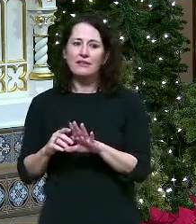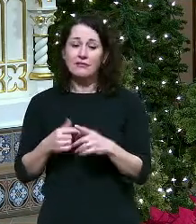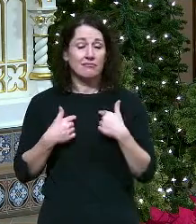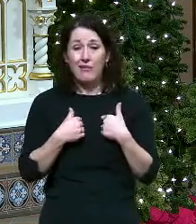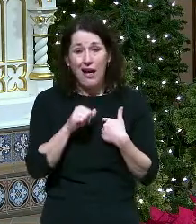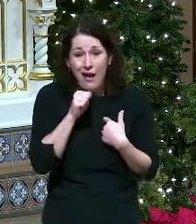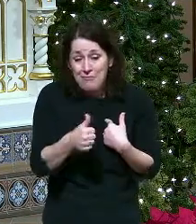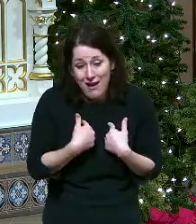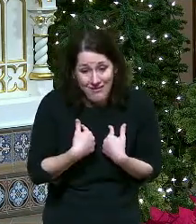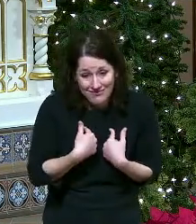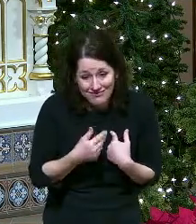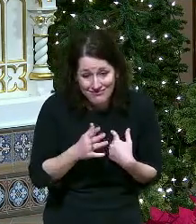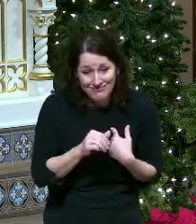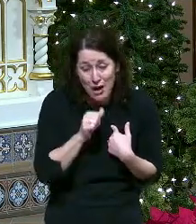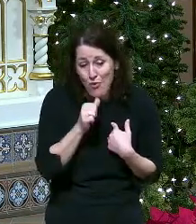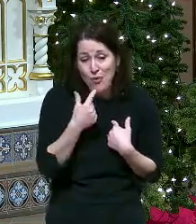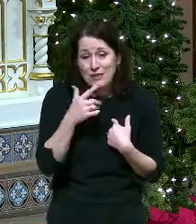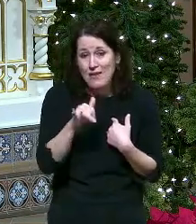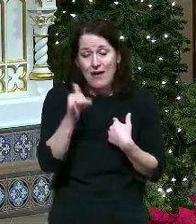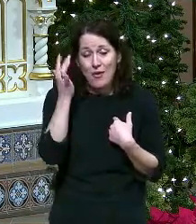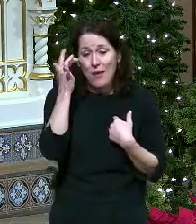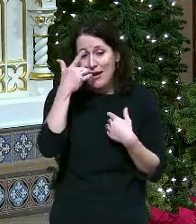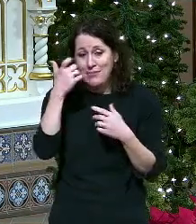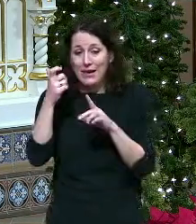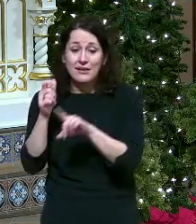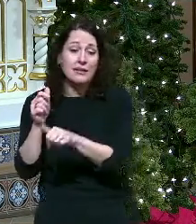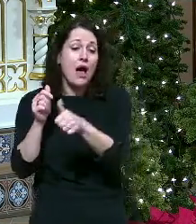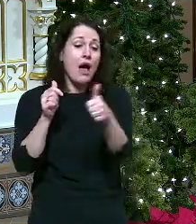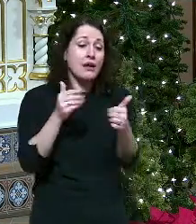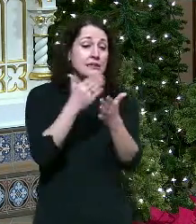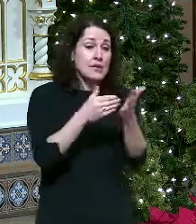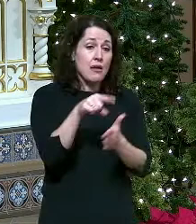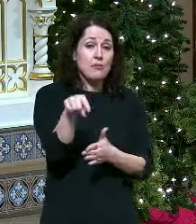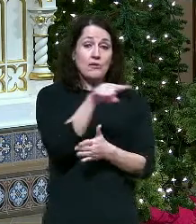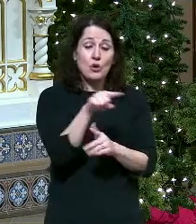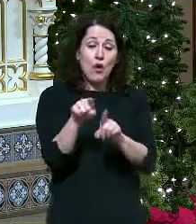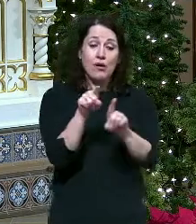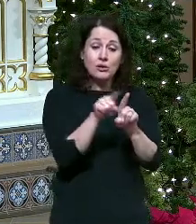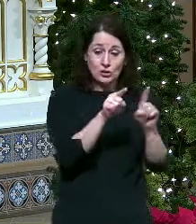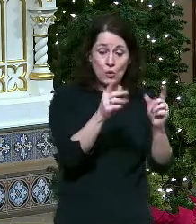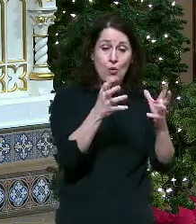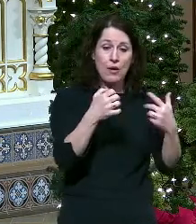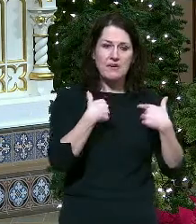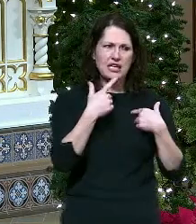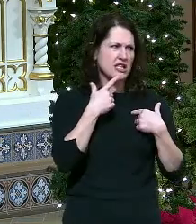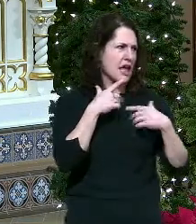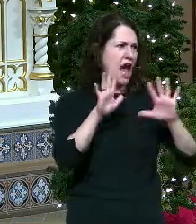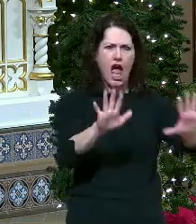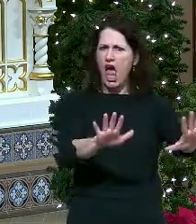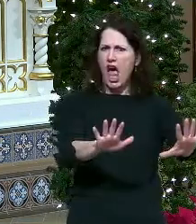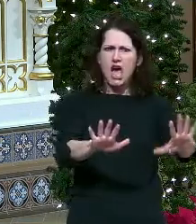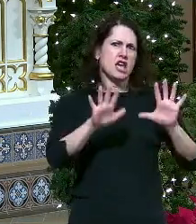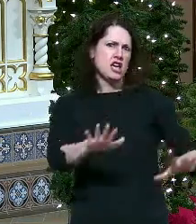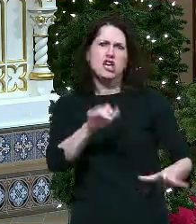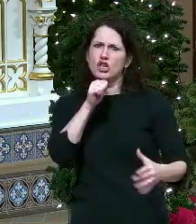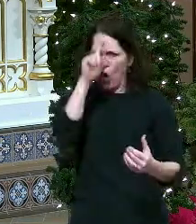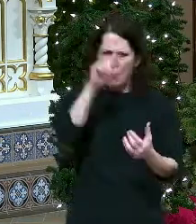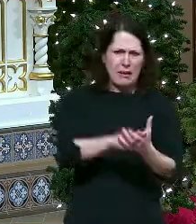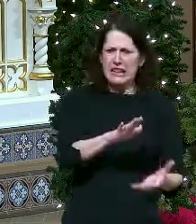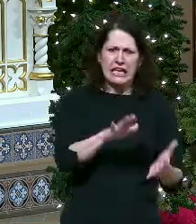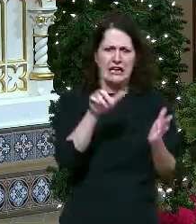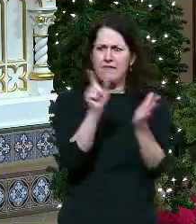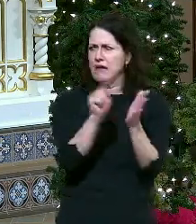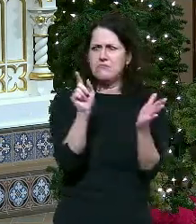I'm not going to say that. Because there's others who would want me to say, don't believe what you see